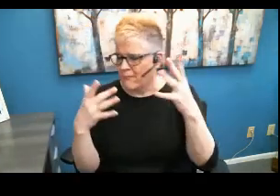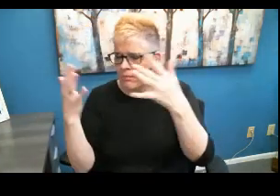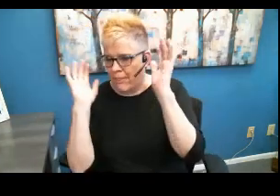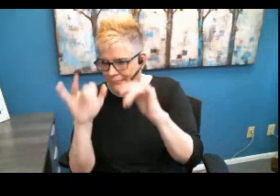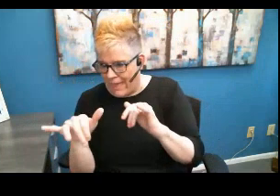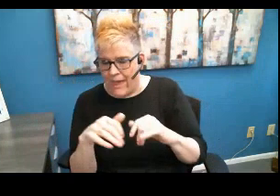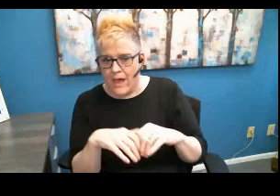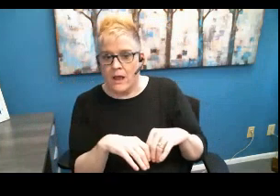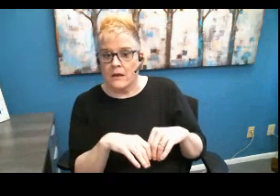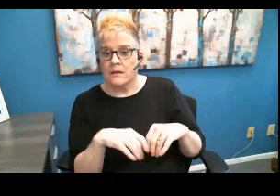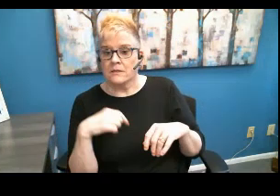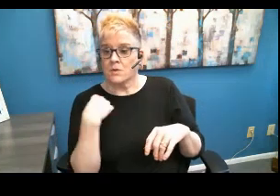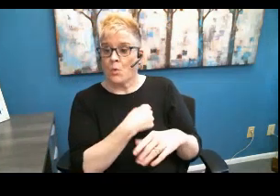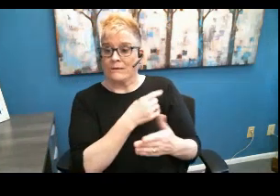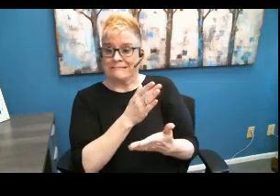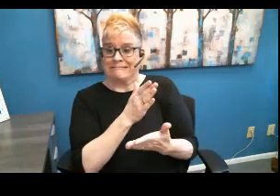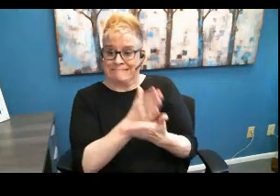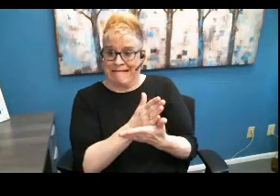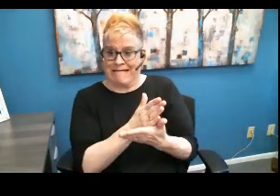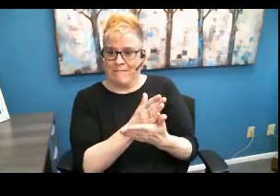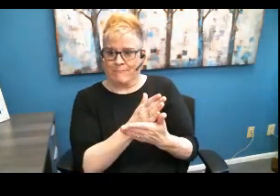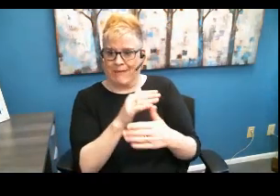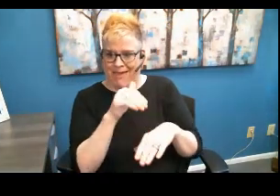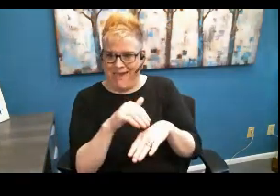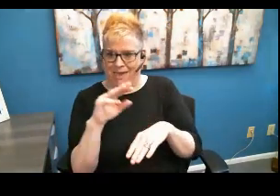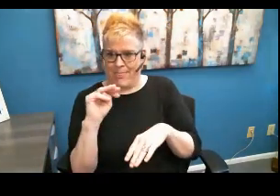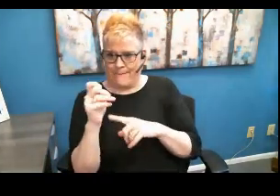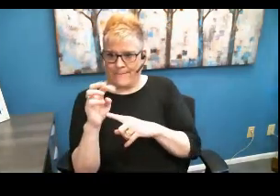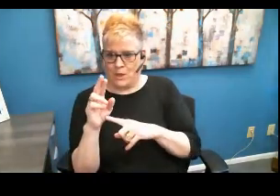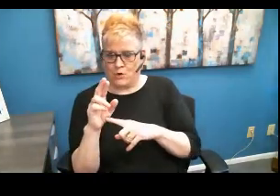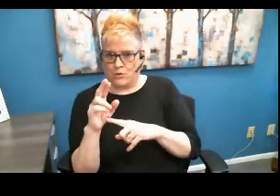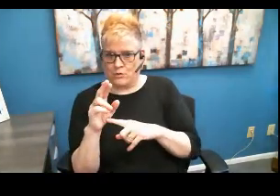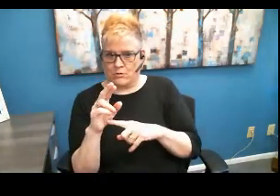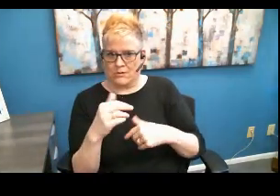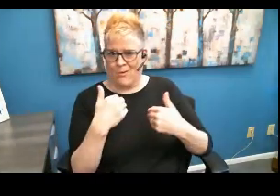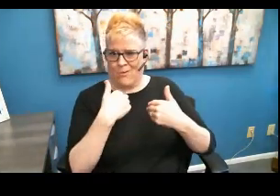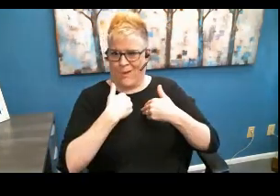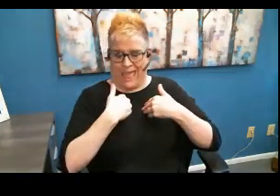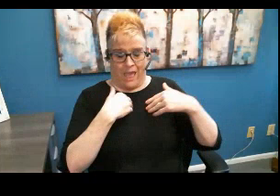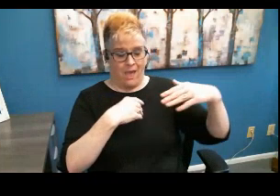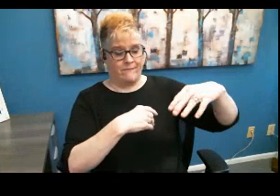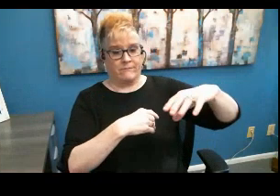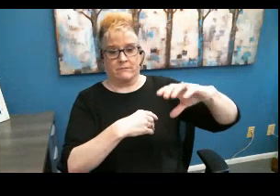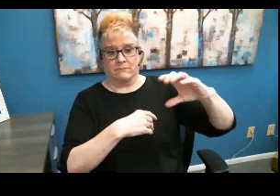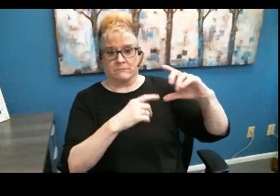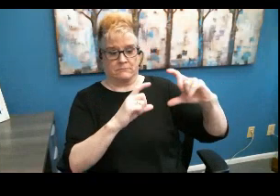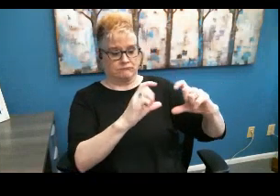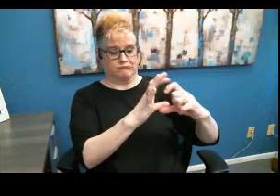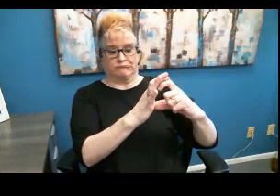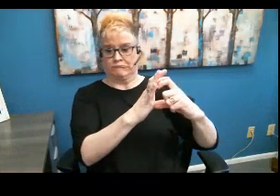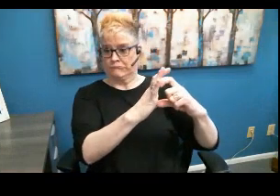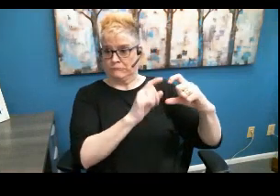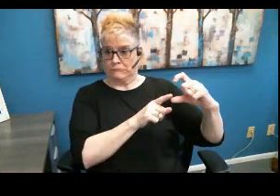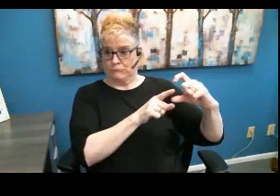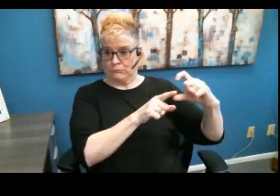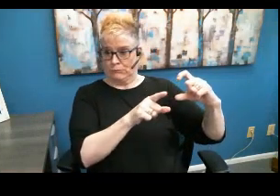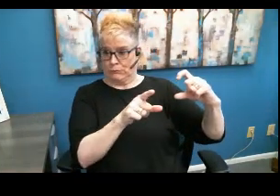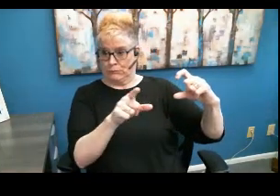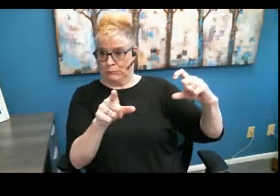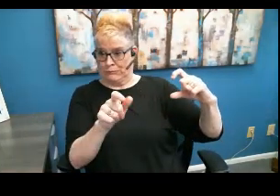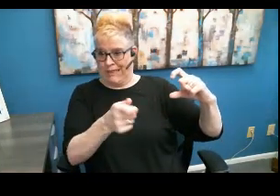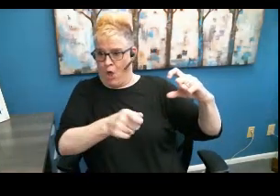at the meter. We have other equipment. There's shut-off valves on the service line if